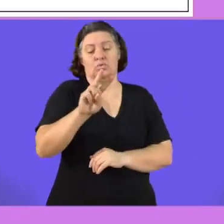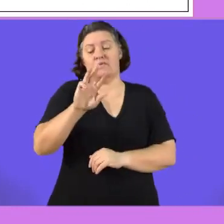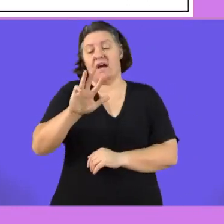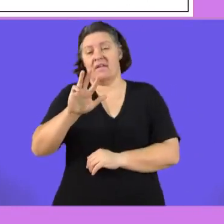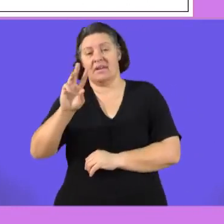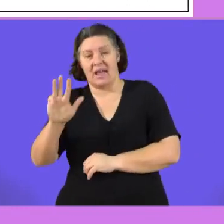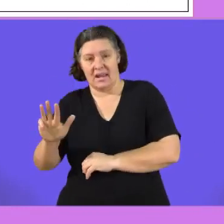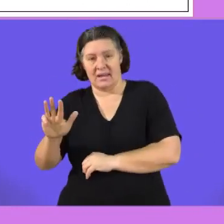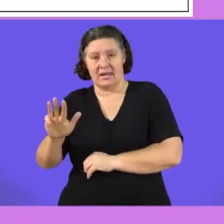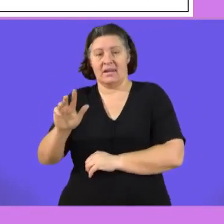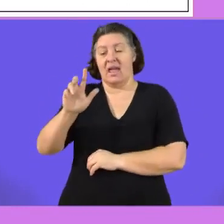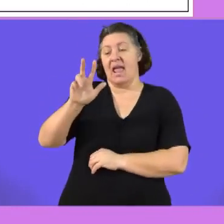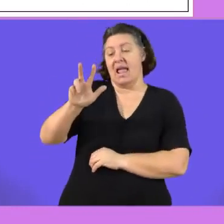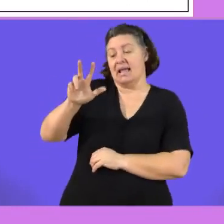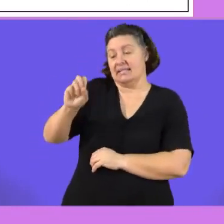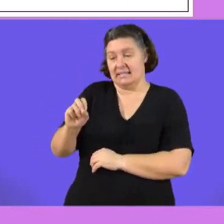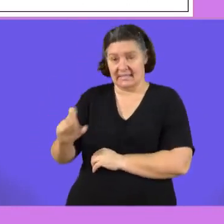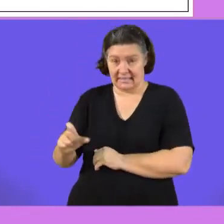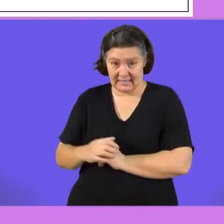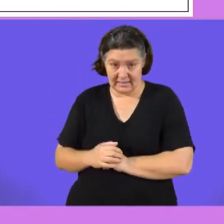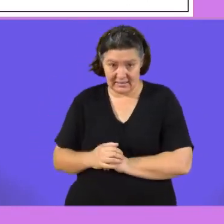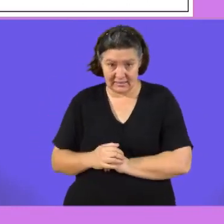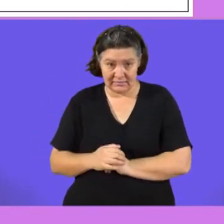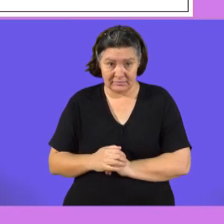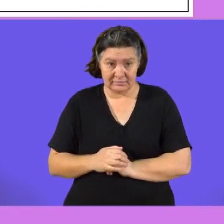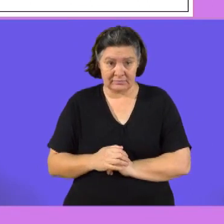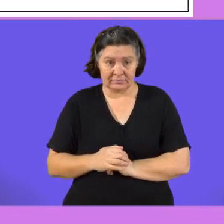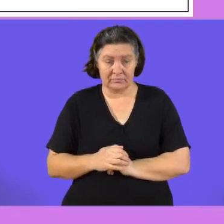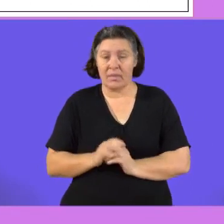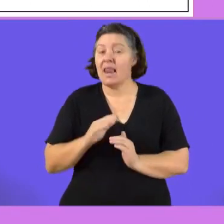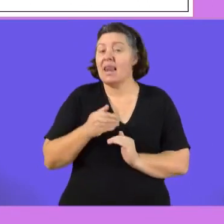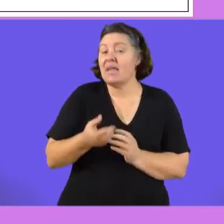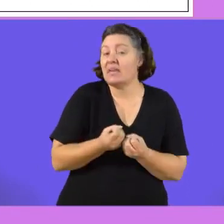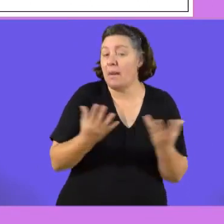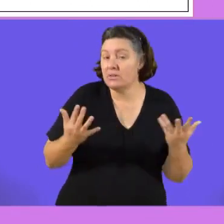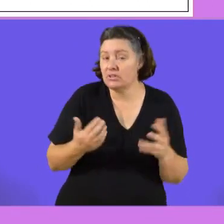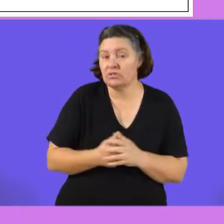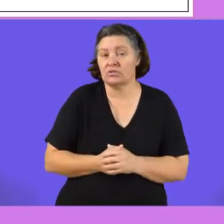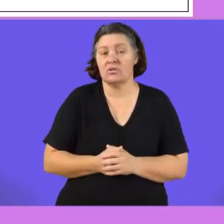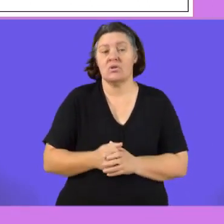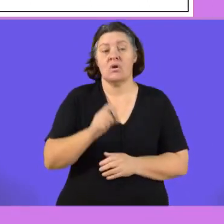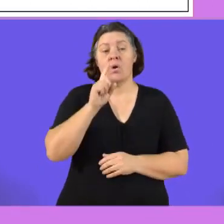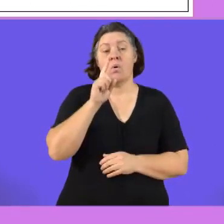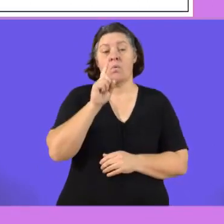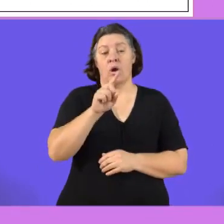1,299 Rand minus the discount of 259 Rand and 80 cents. So what will that give